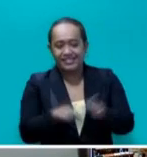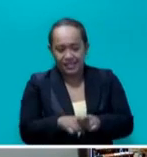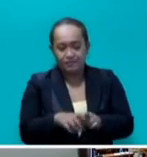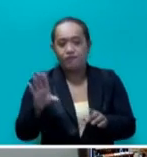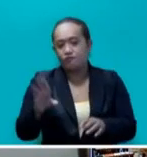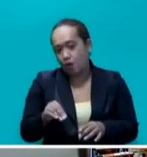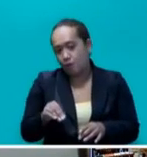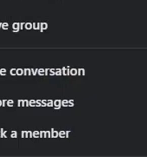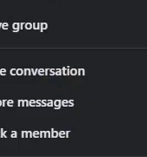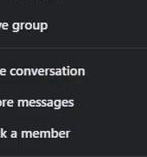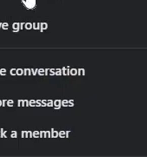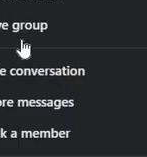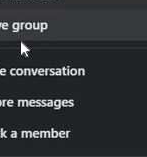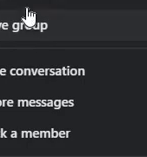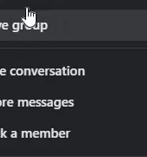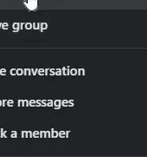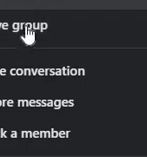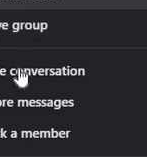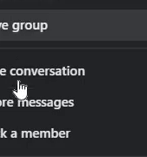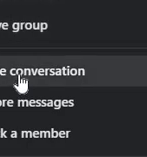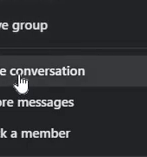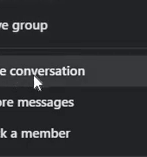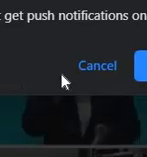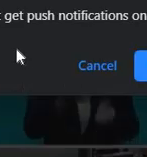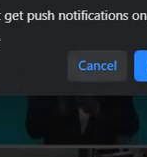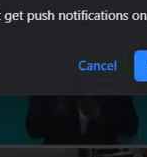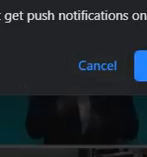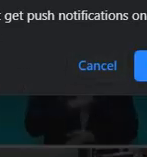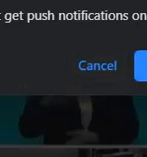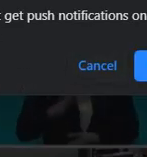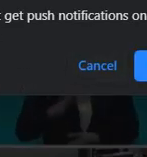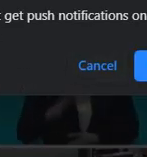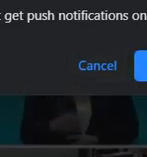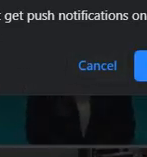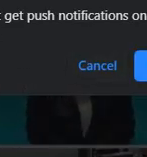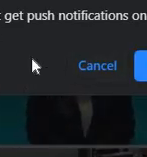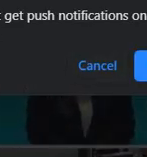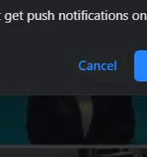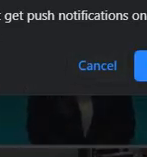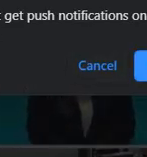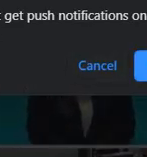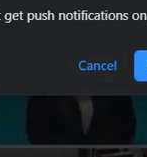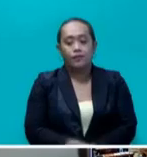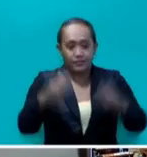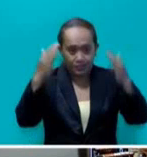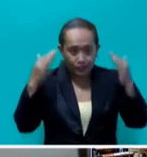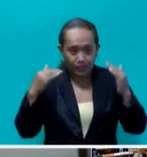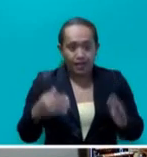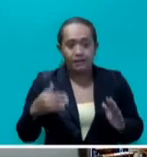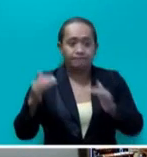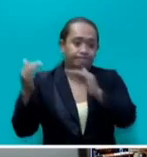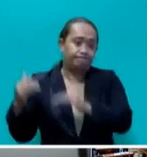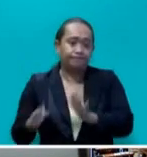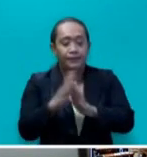Scholarship and Loans Board to the Tertiary Scholarships and Loans Service. Mr. Speaker, sir, the next bill, Bill number